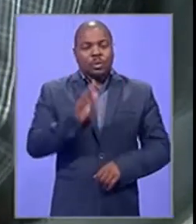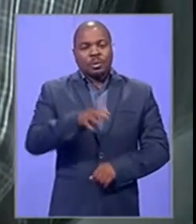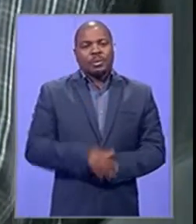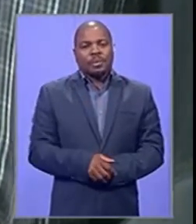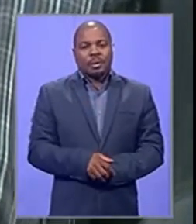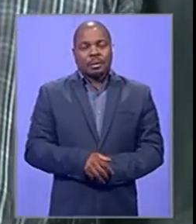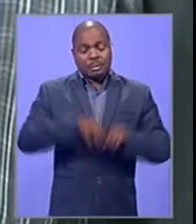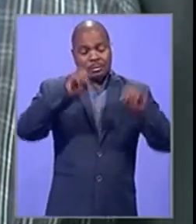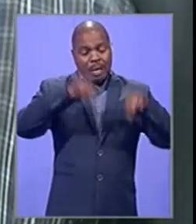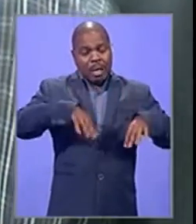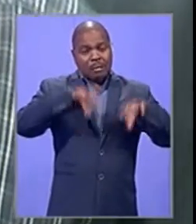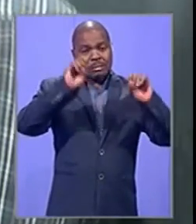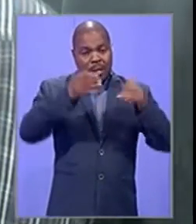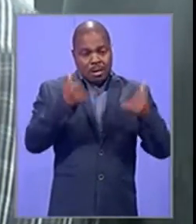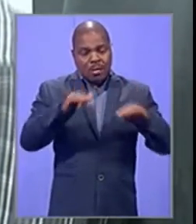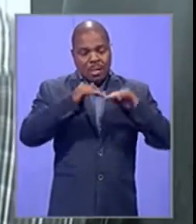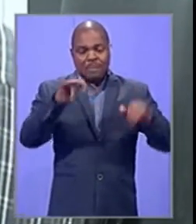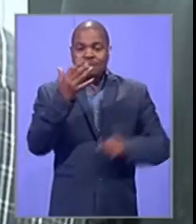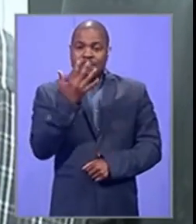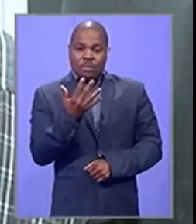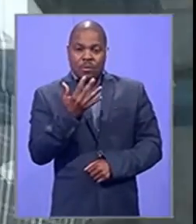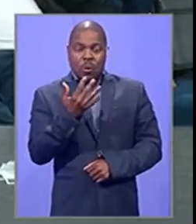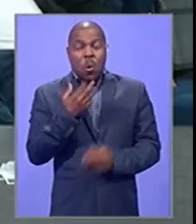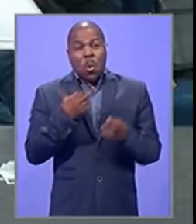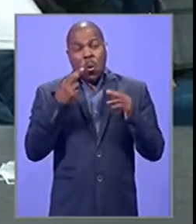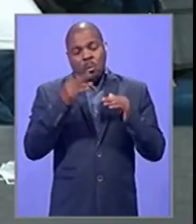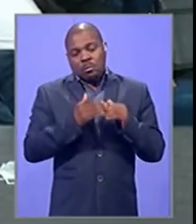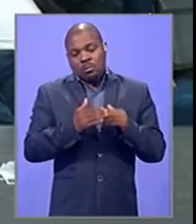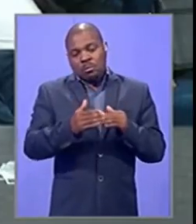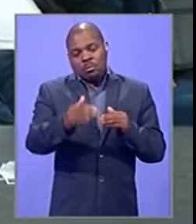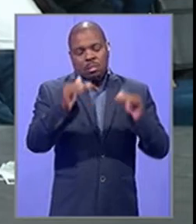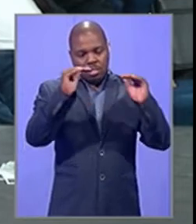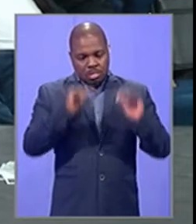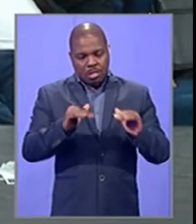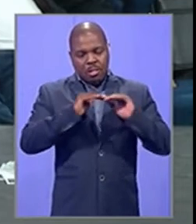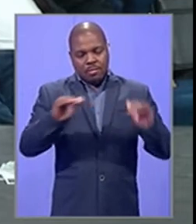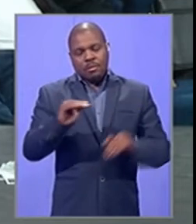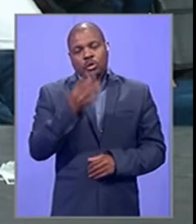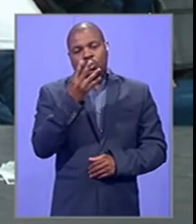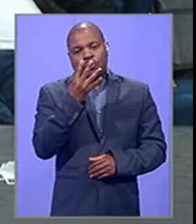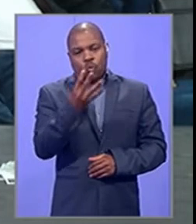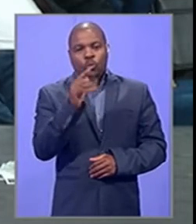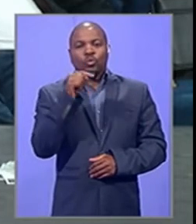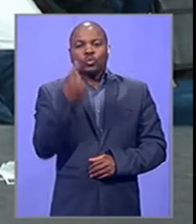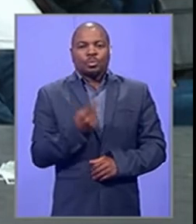motlakase go mo legato la botlhano ka tsholofelo ya gore le ka fokolediwa go legato la bone ka moso.